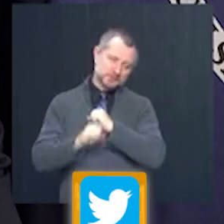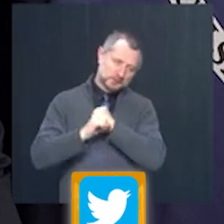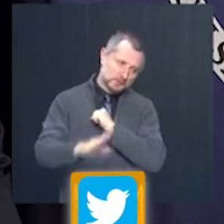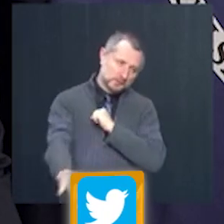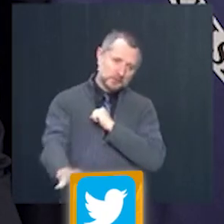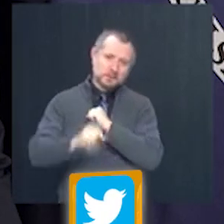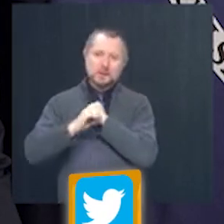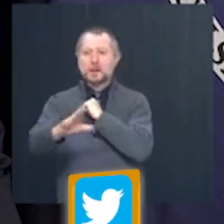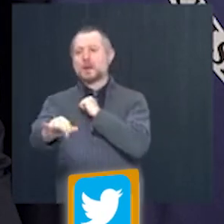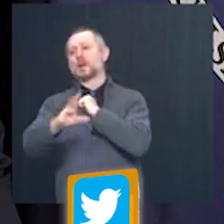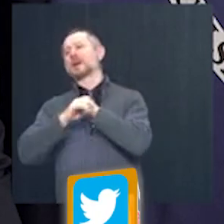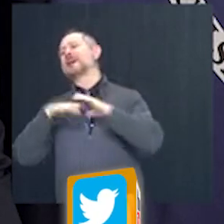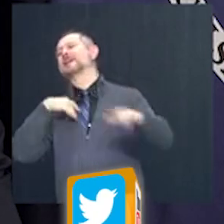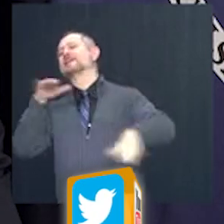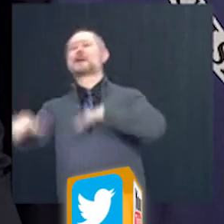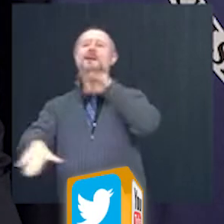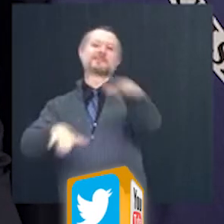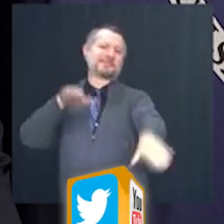people with credibility